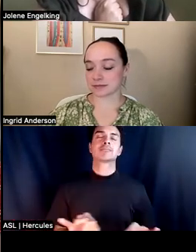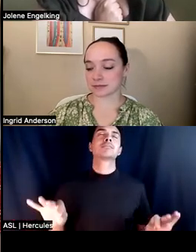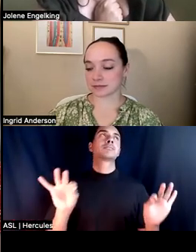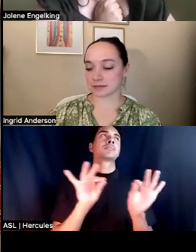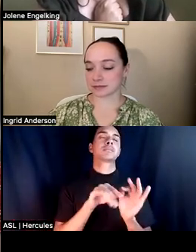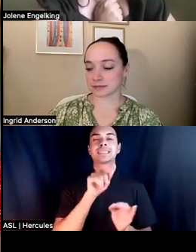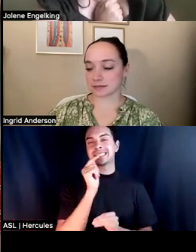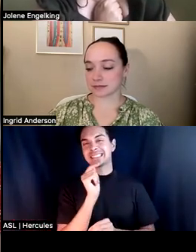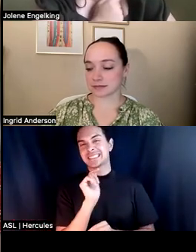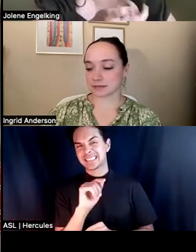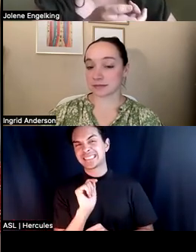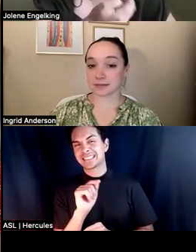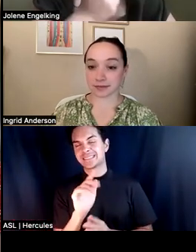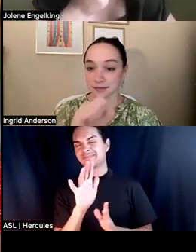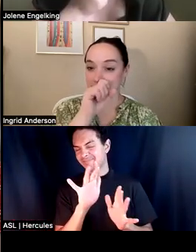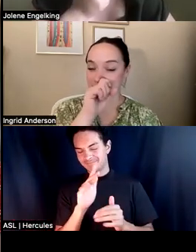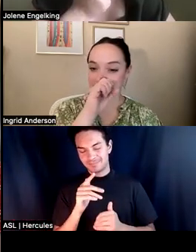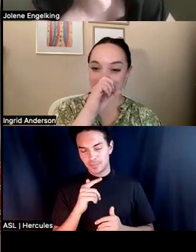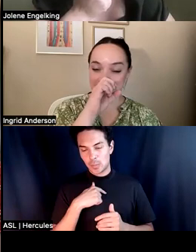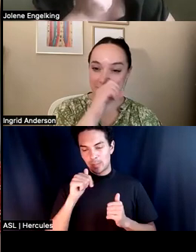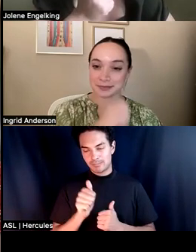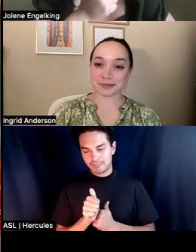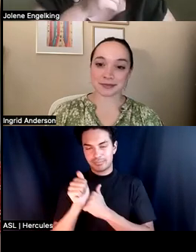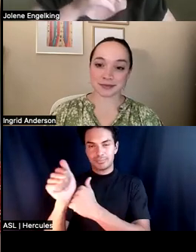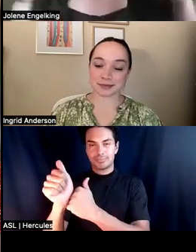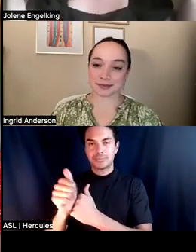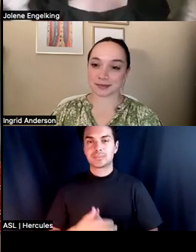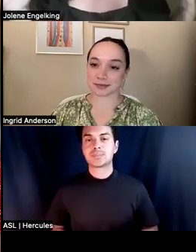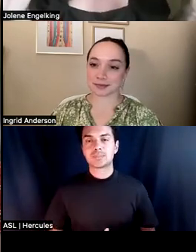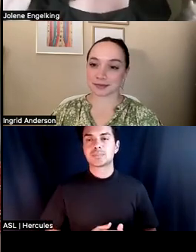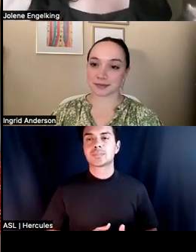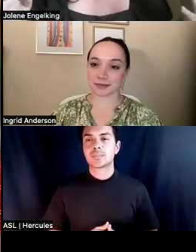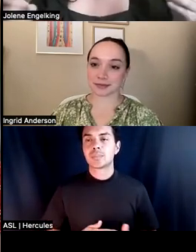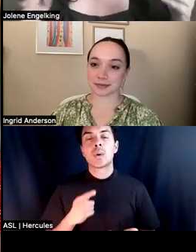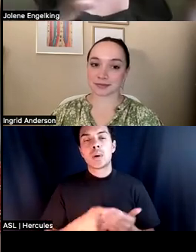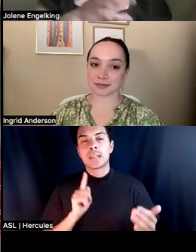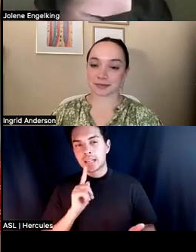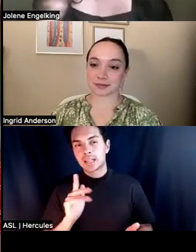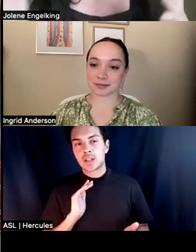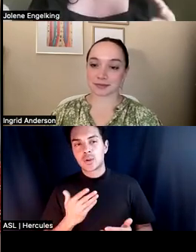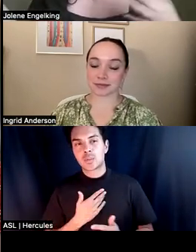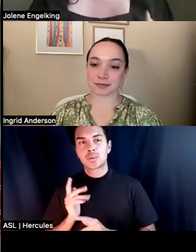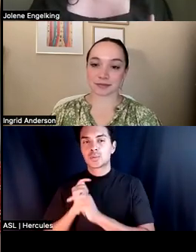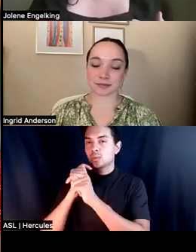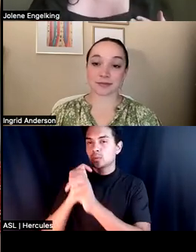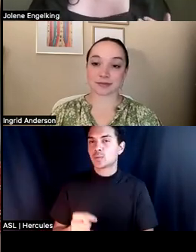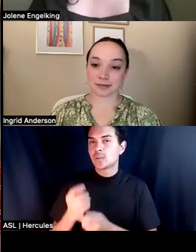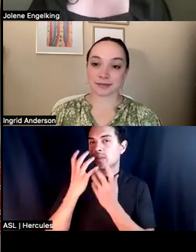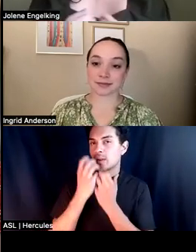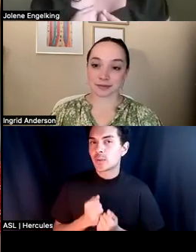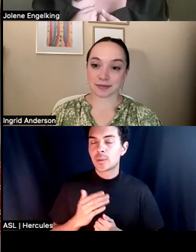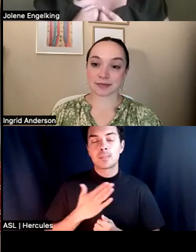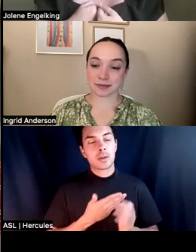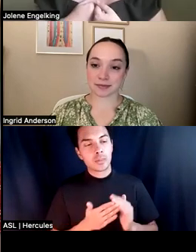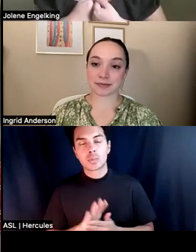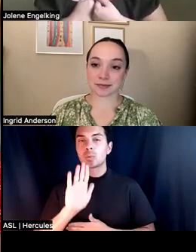each and every step. And I just want to be honest, also like what the traditional values are, of your community, my community, things like that. Sometimes